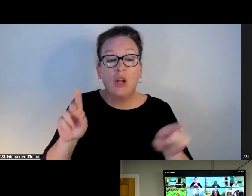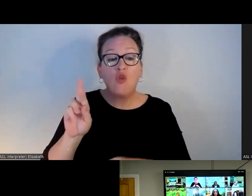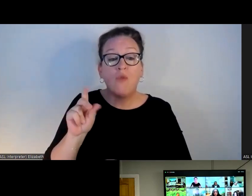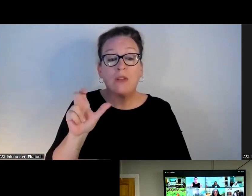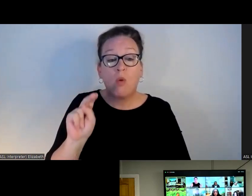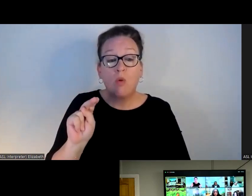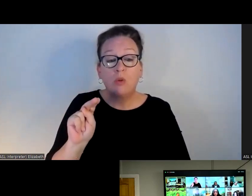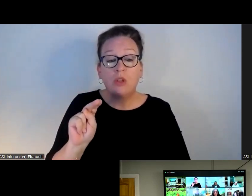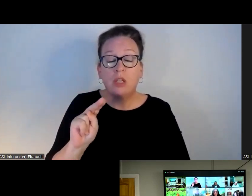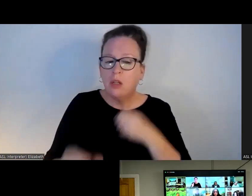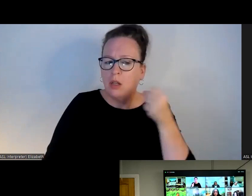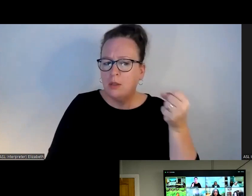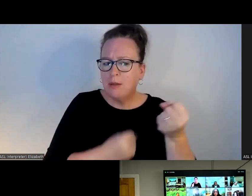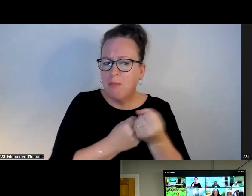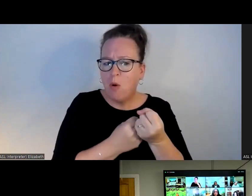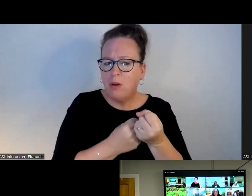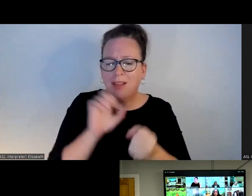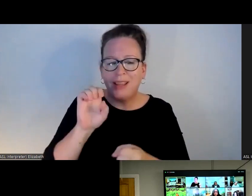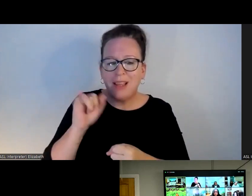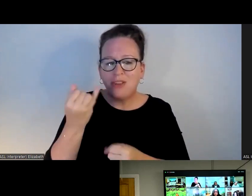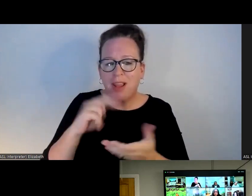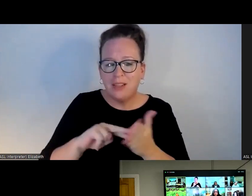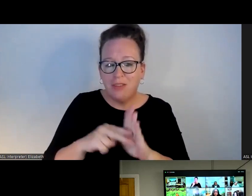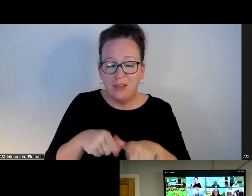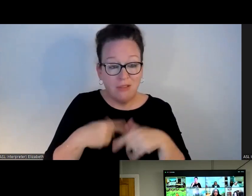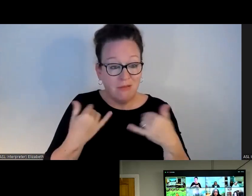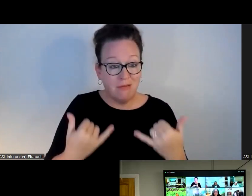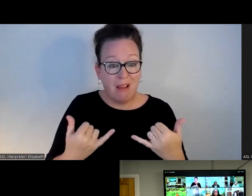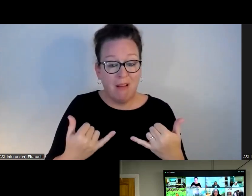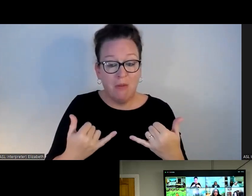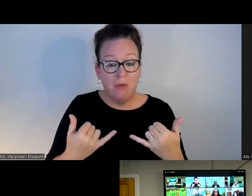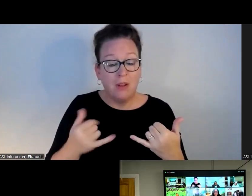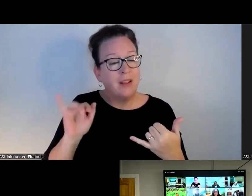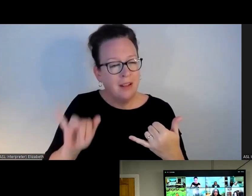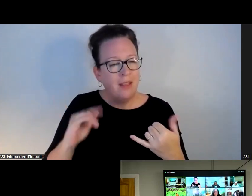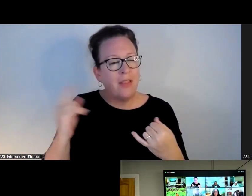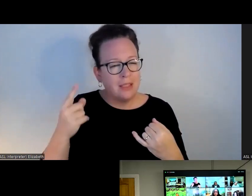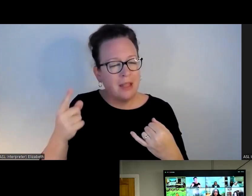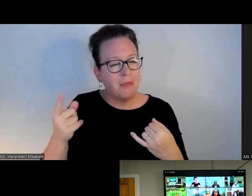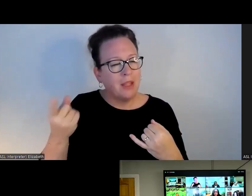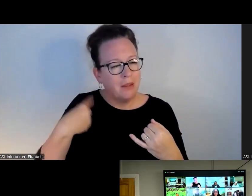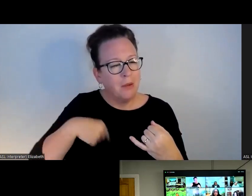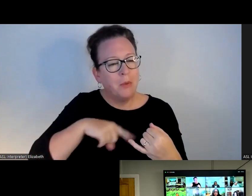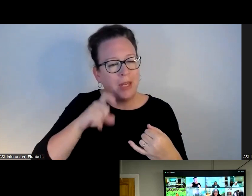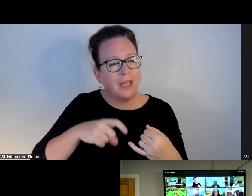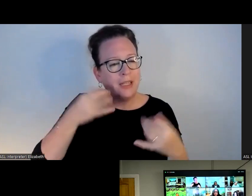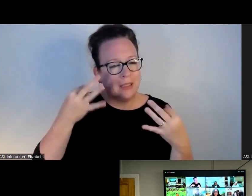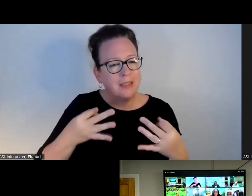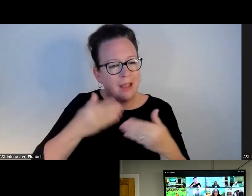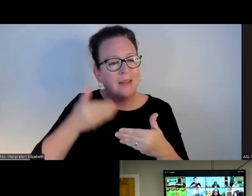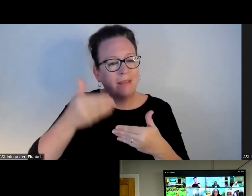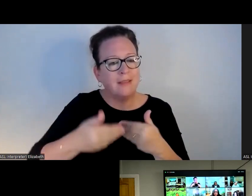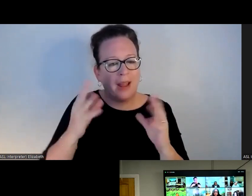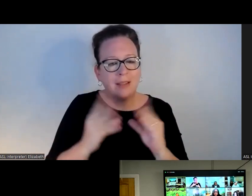the EJ definition as it stands, that's something we could decide at the next meeting easily, right? It's a